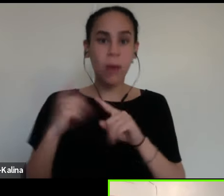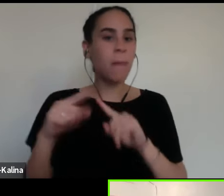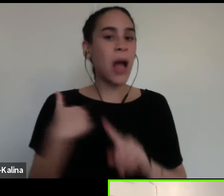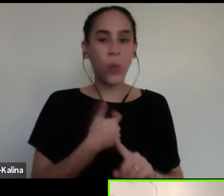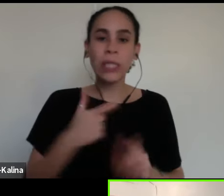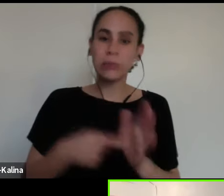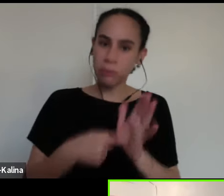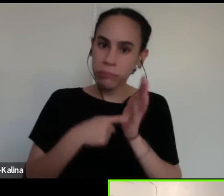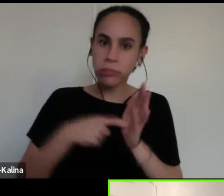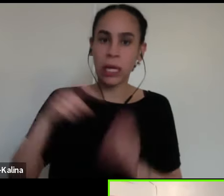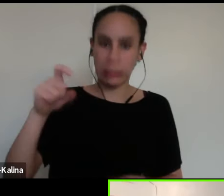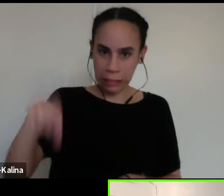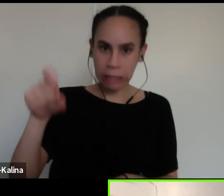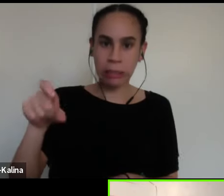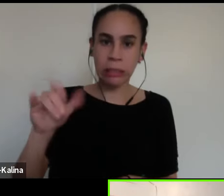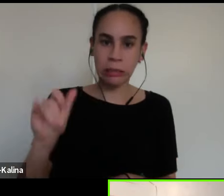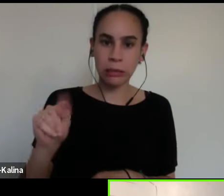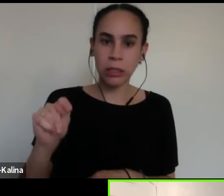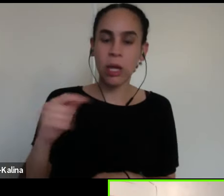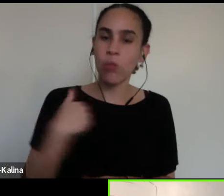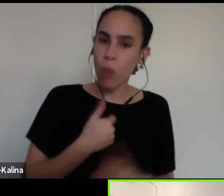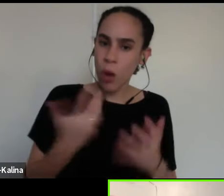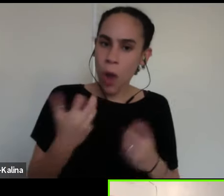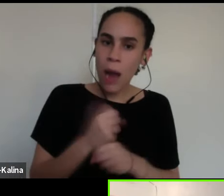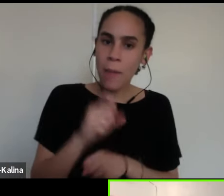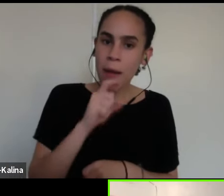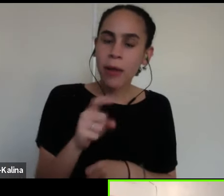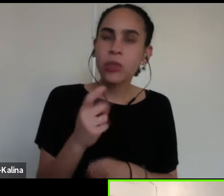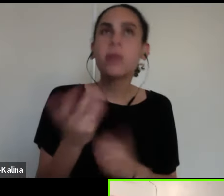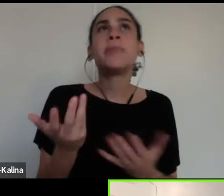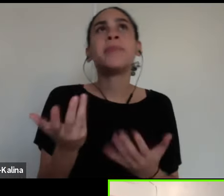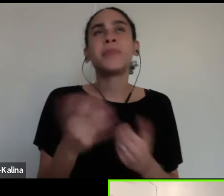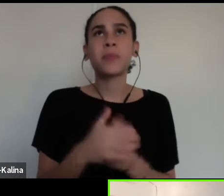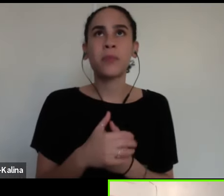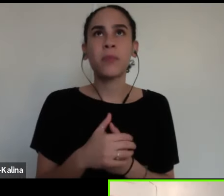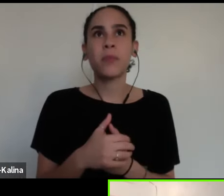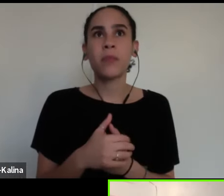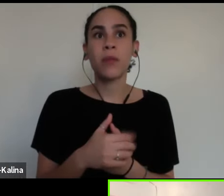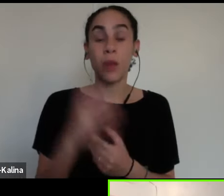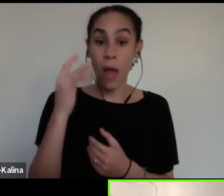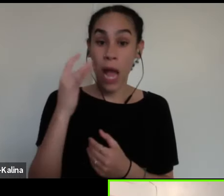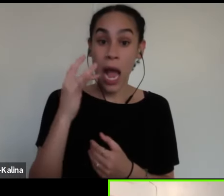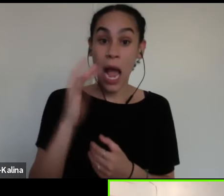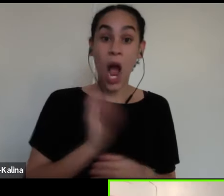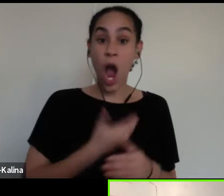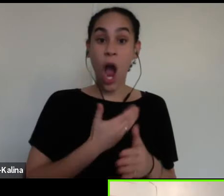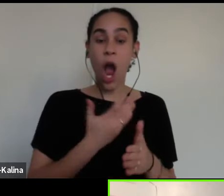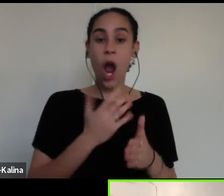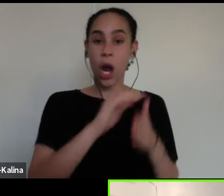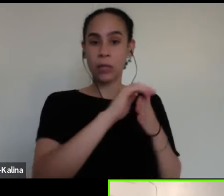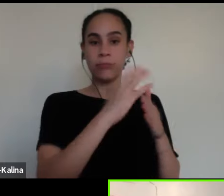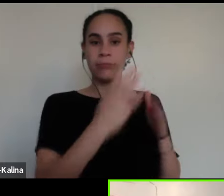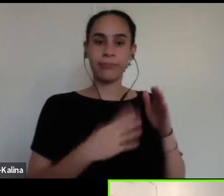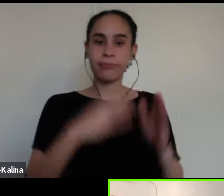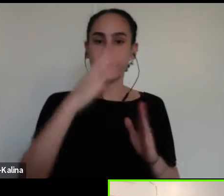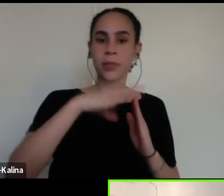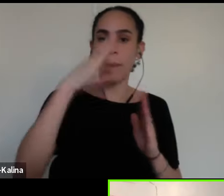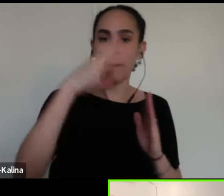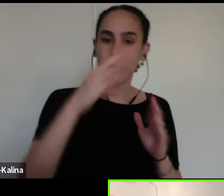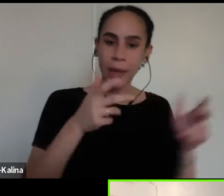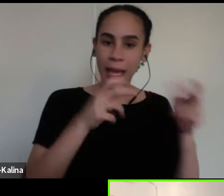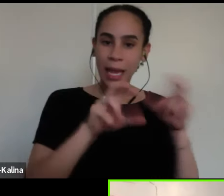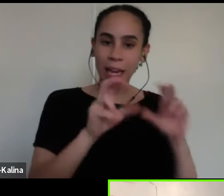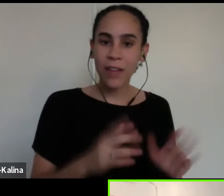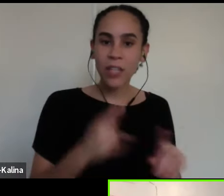to do because we do want to make sure that, because what it comes down to, our lead investor, from our Series